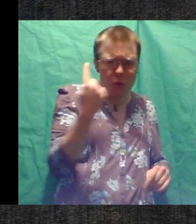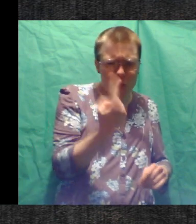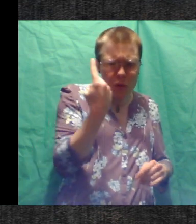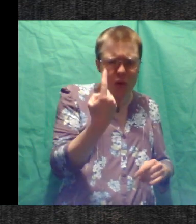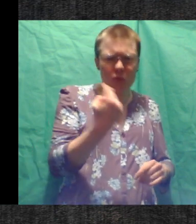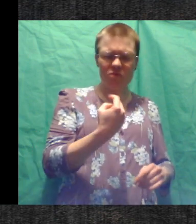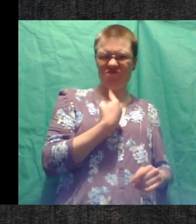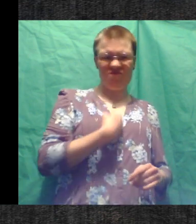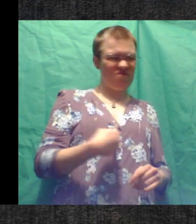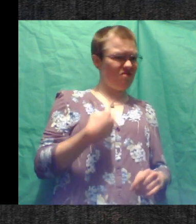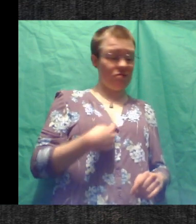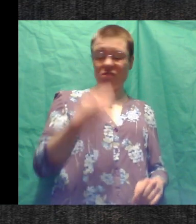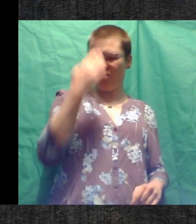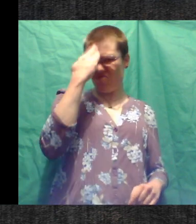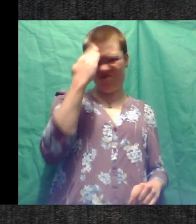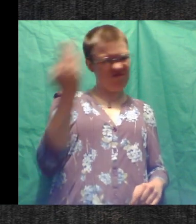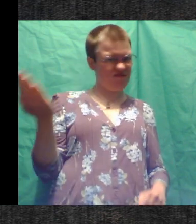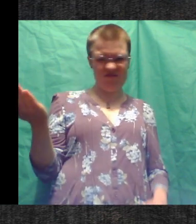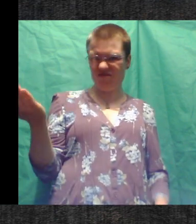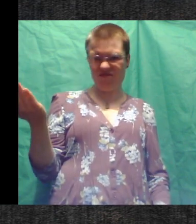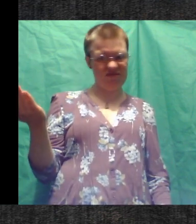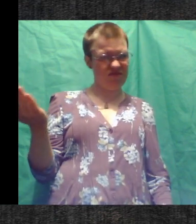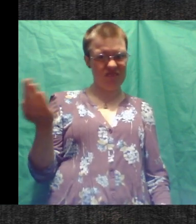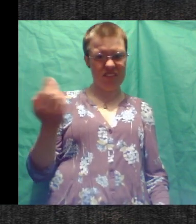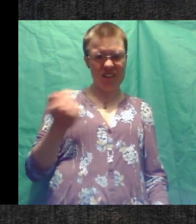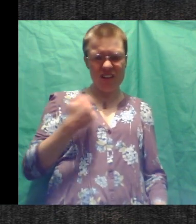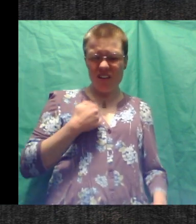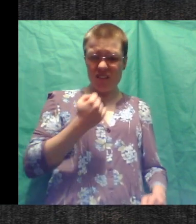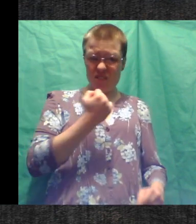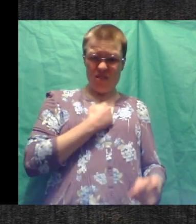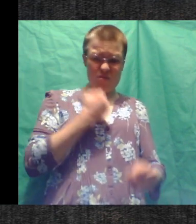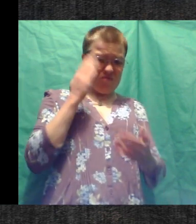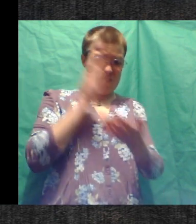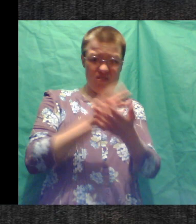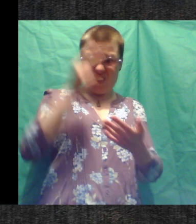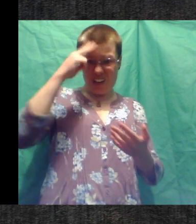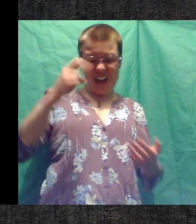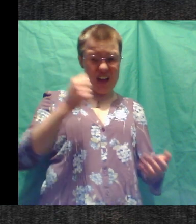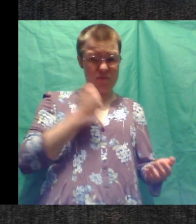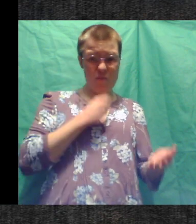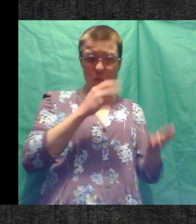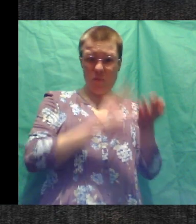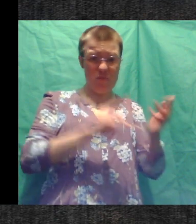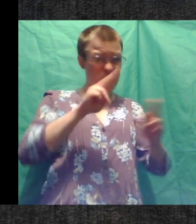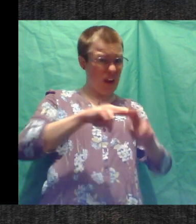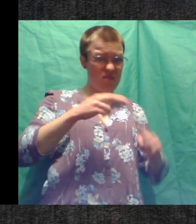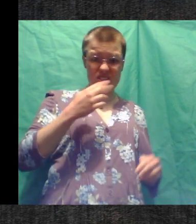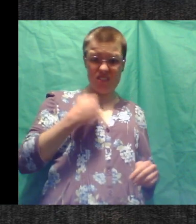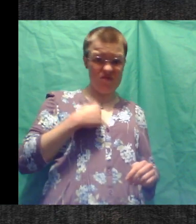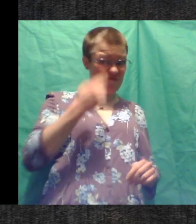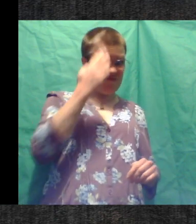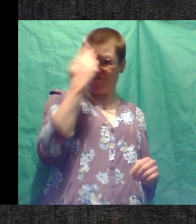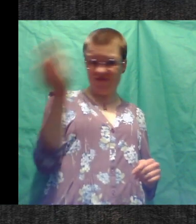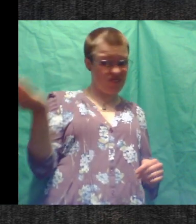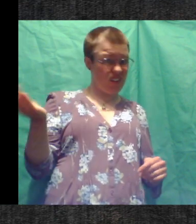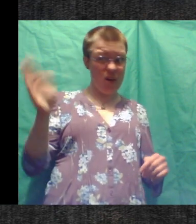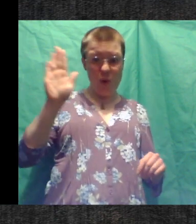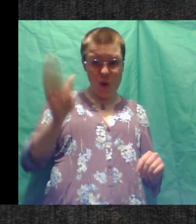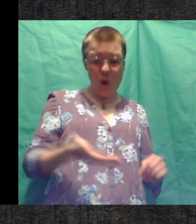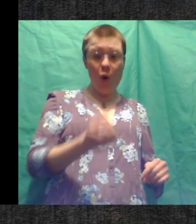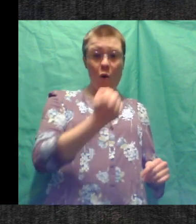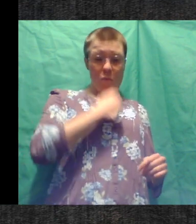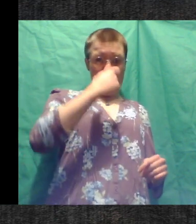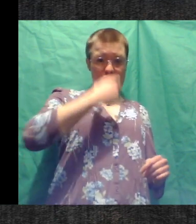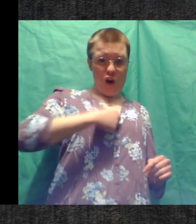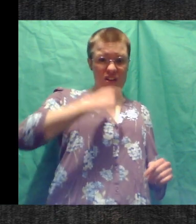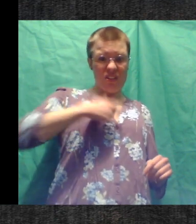was a lie. Who are you? I don't know myself. I don't know my real name or even what my parents looked